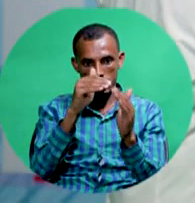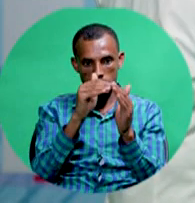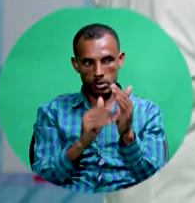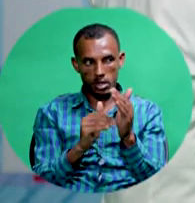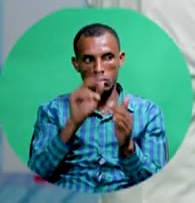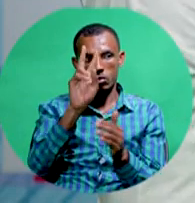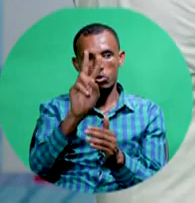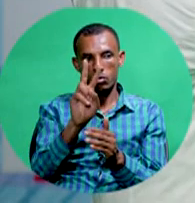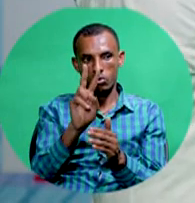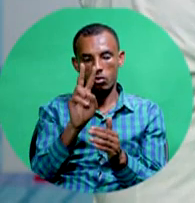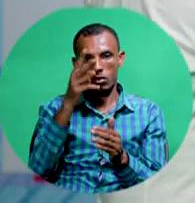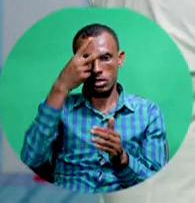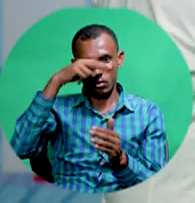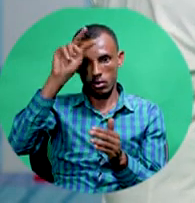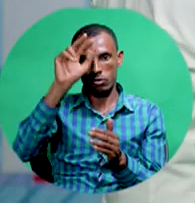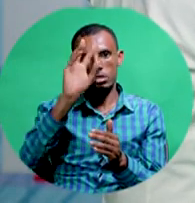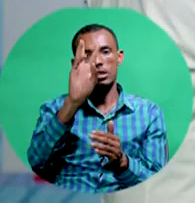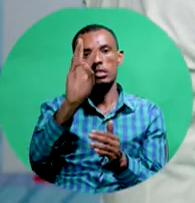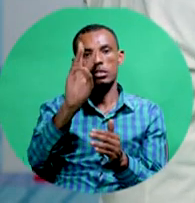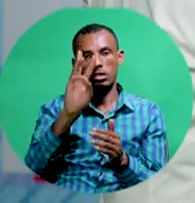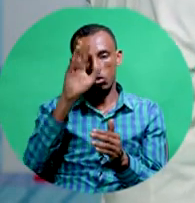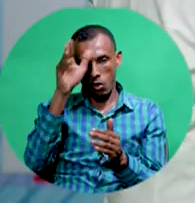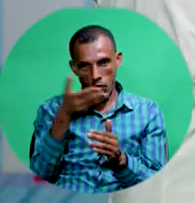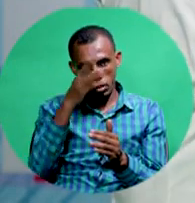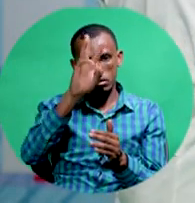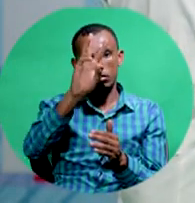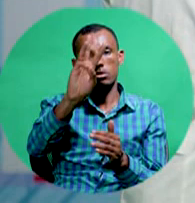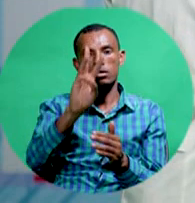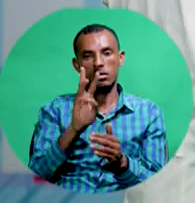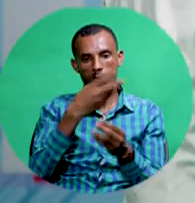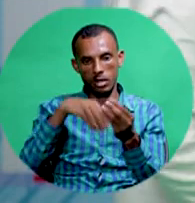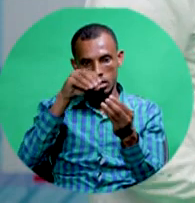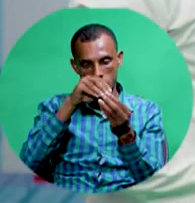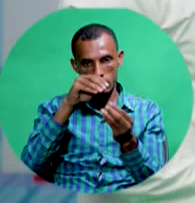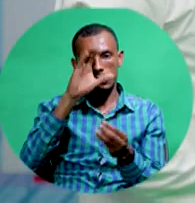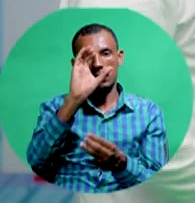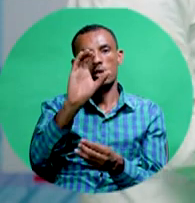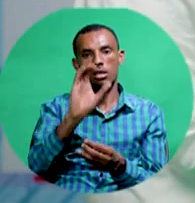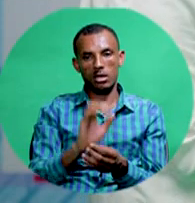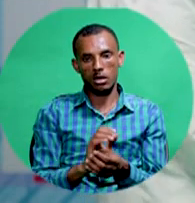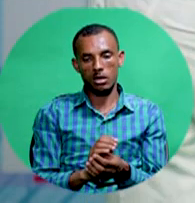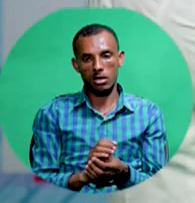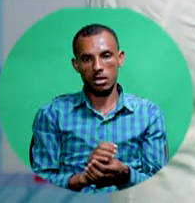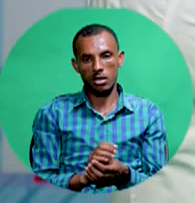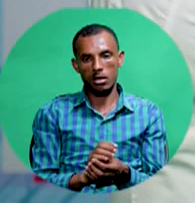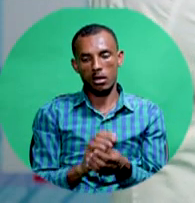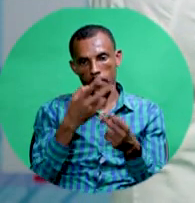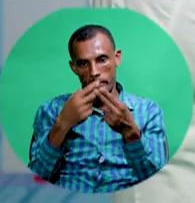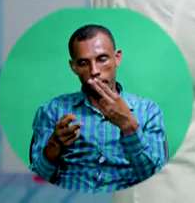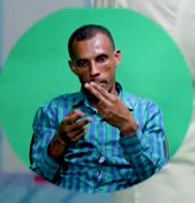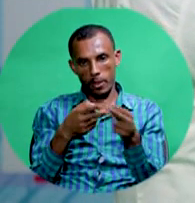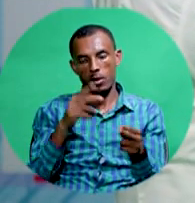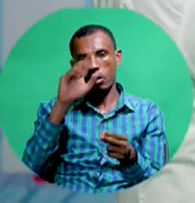minus 2 the power of 6 over 6 plus some constant c. I can multiply